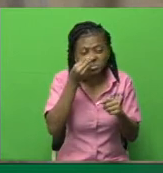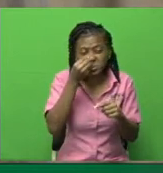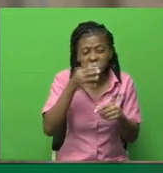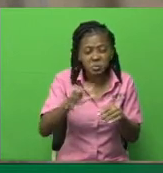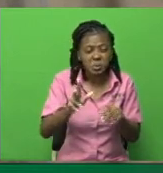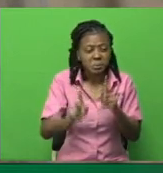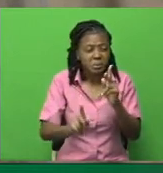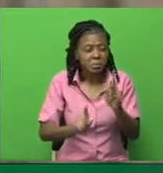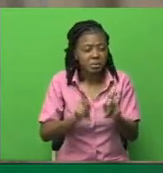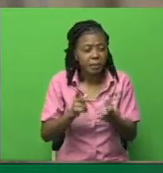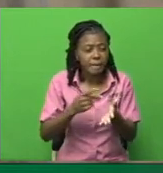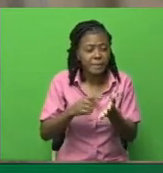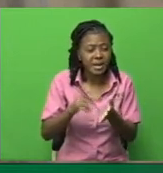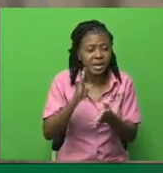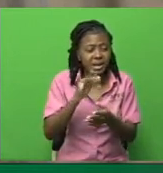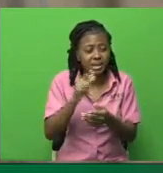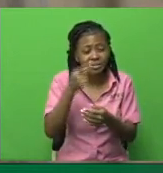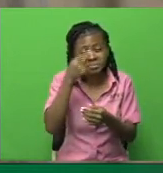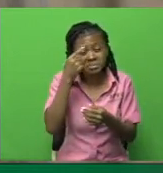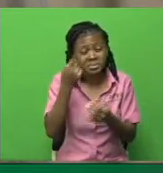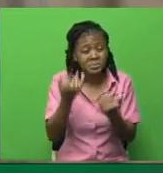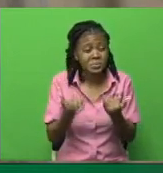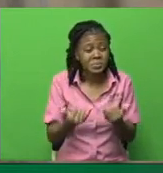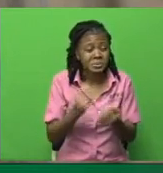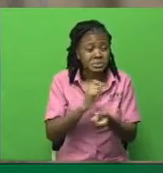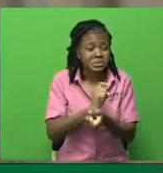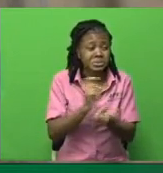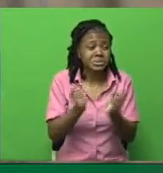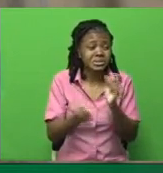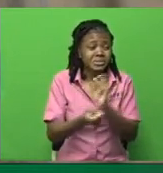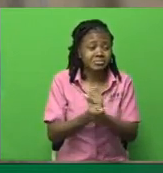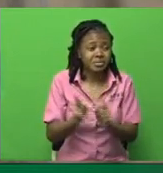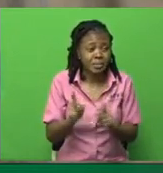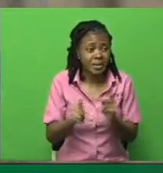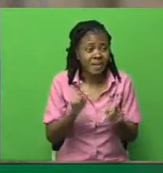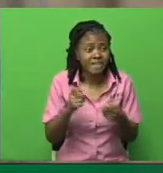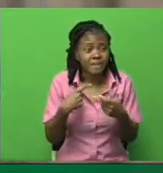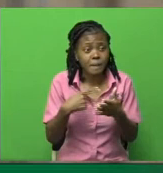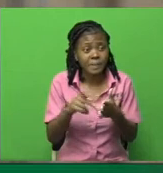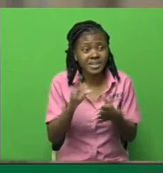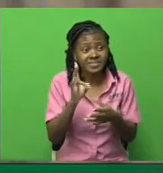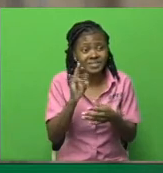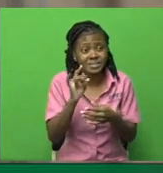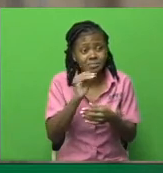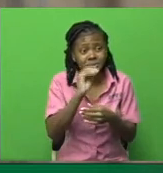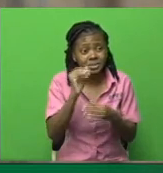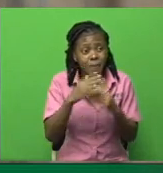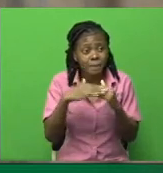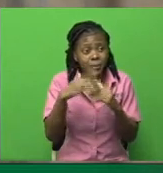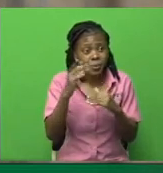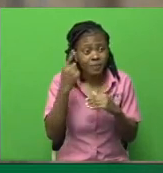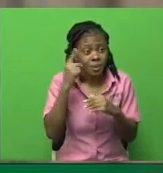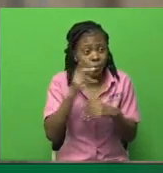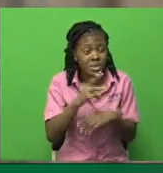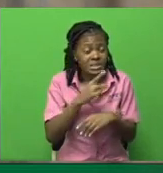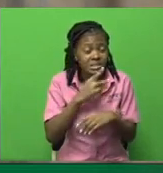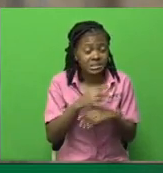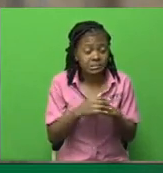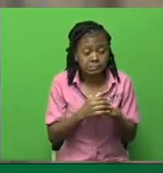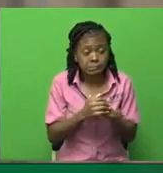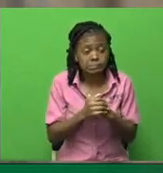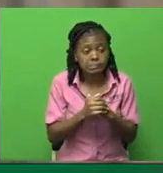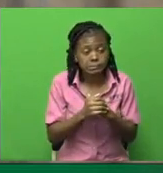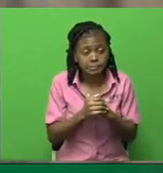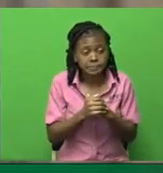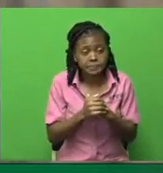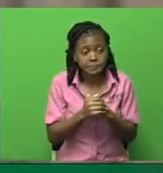customer will know according to these calculations have to pay 78 more for water supply one that is not